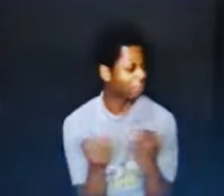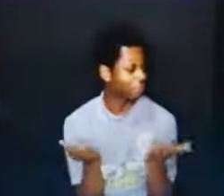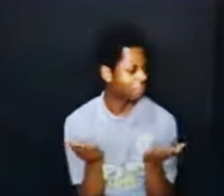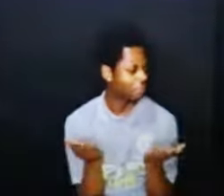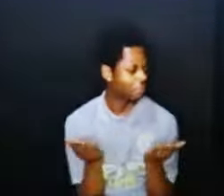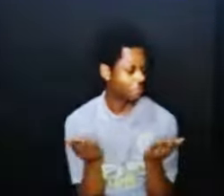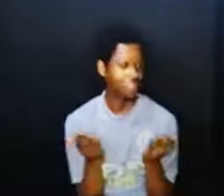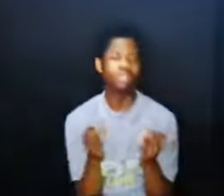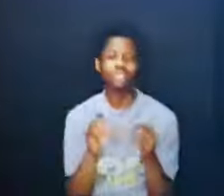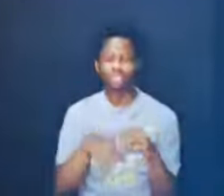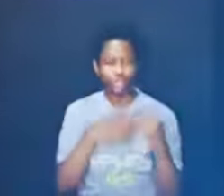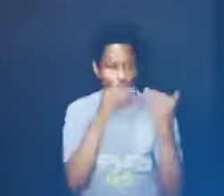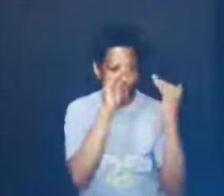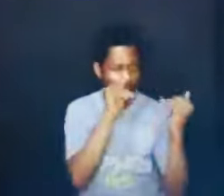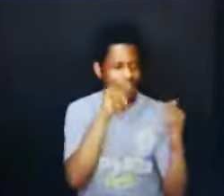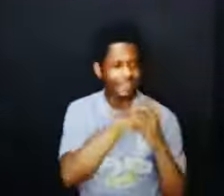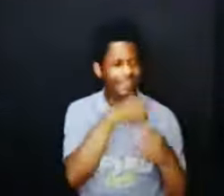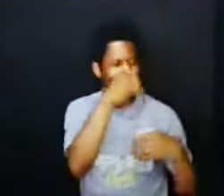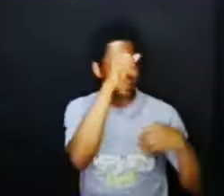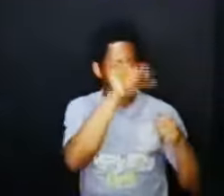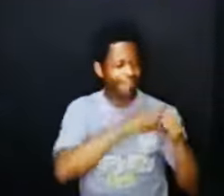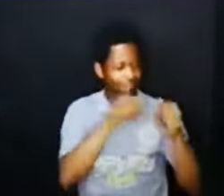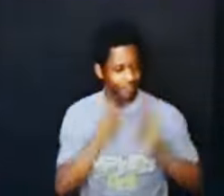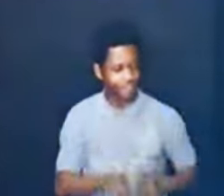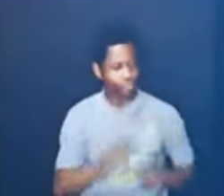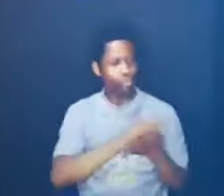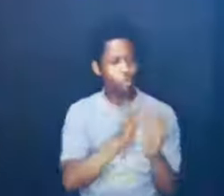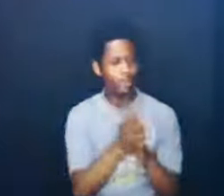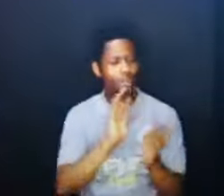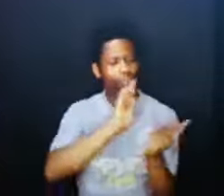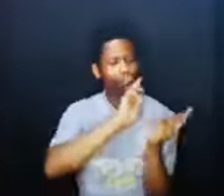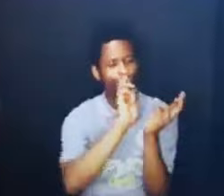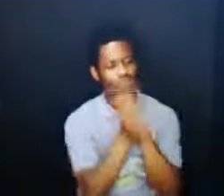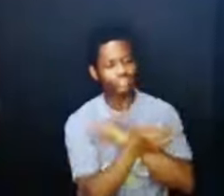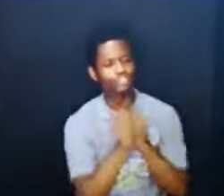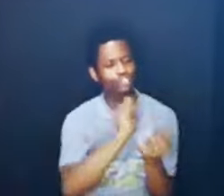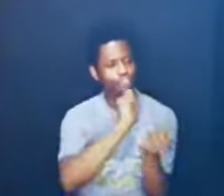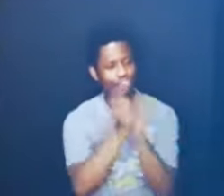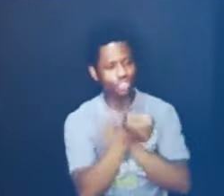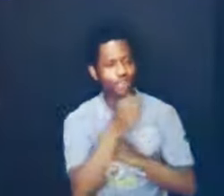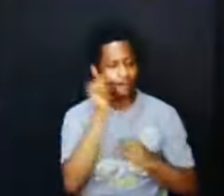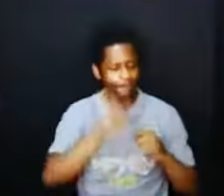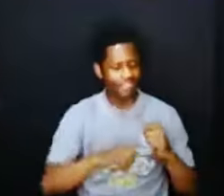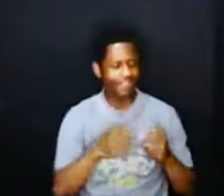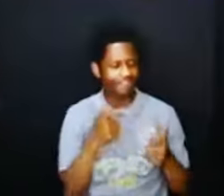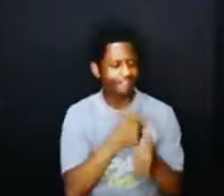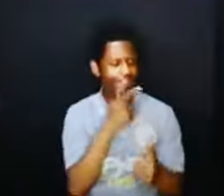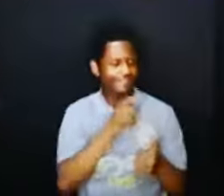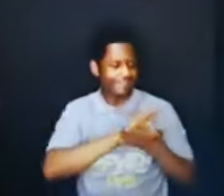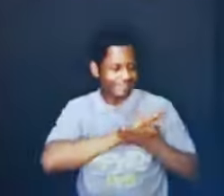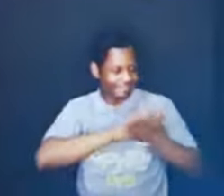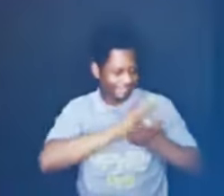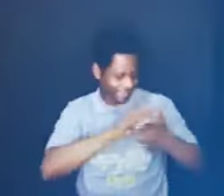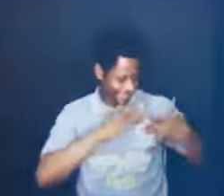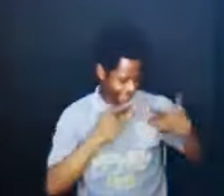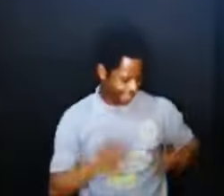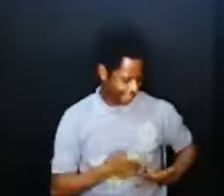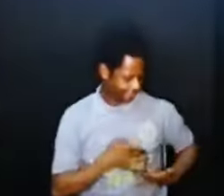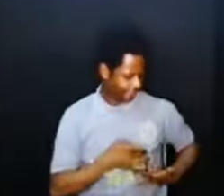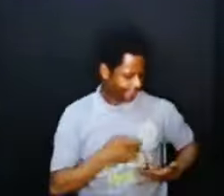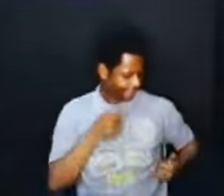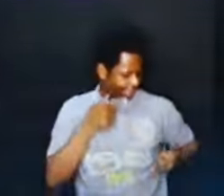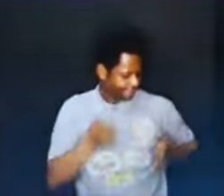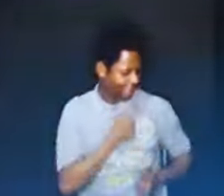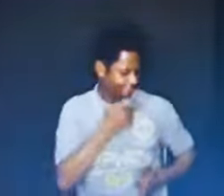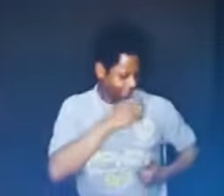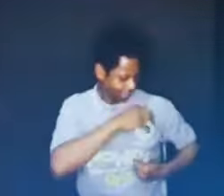of the new creation, works from inside out. It